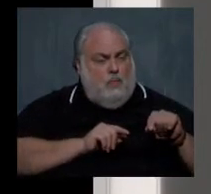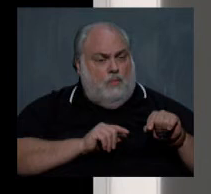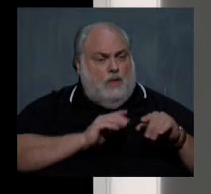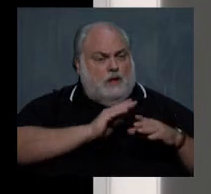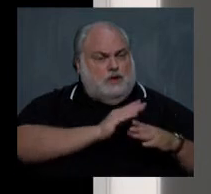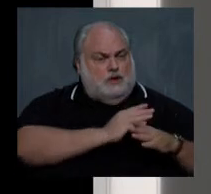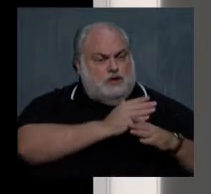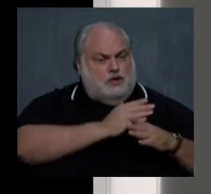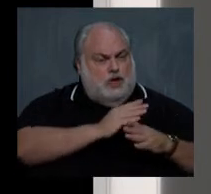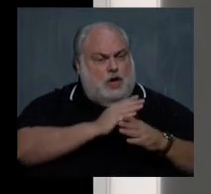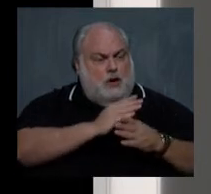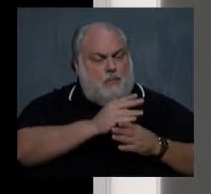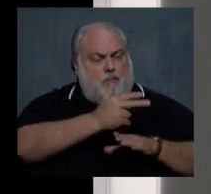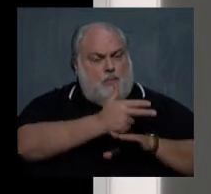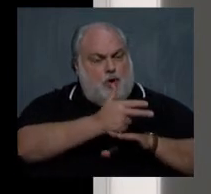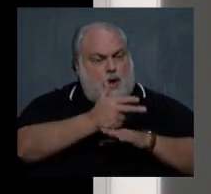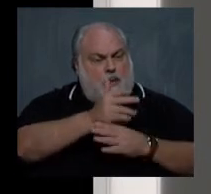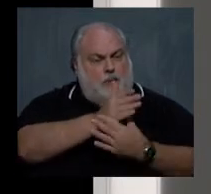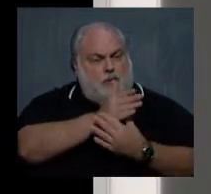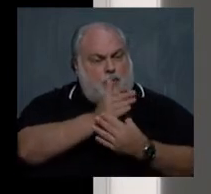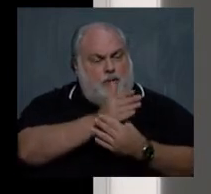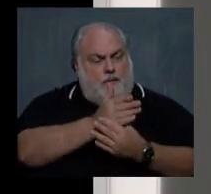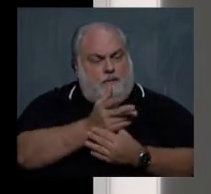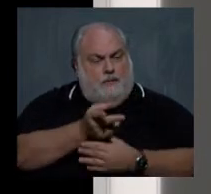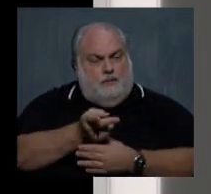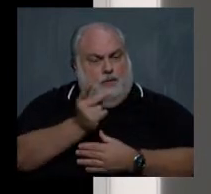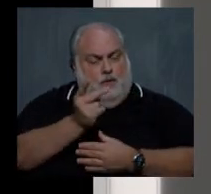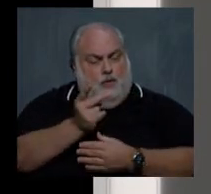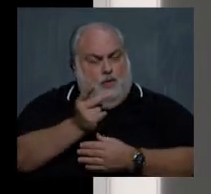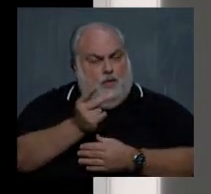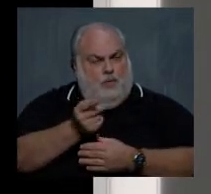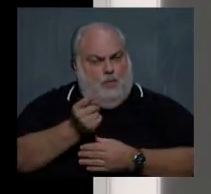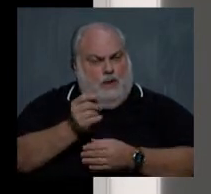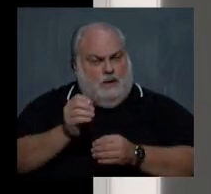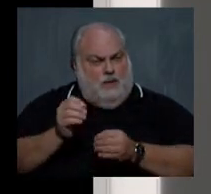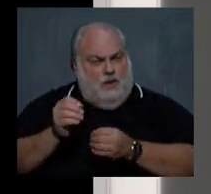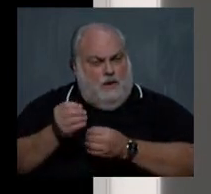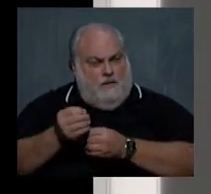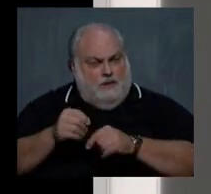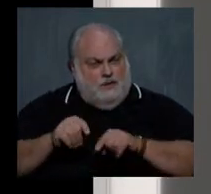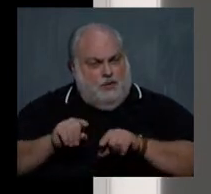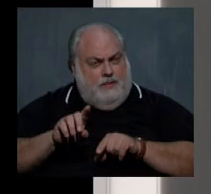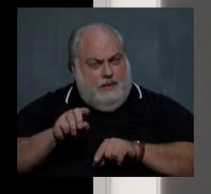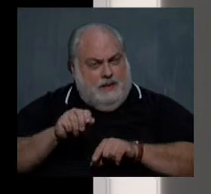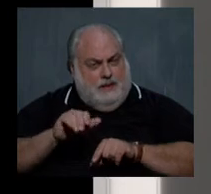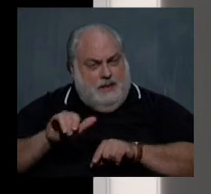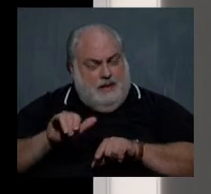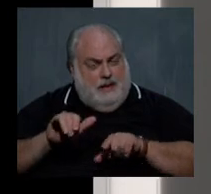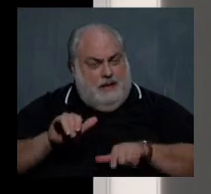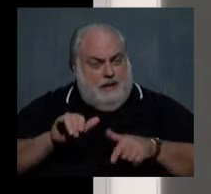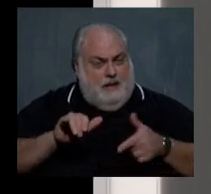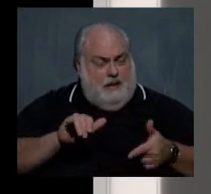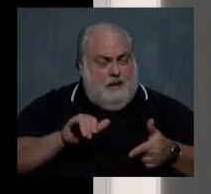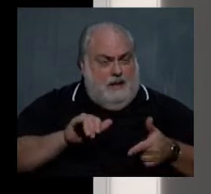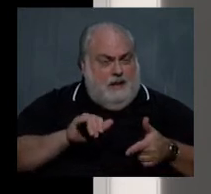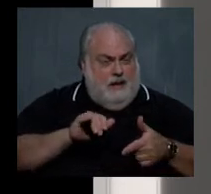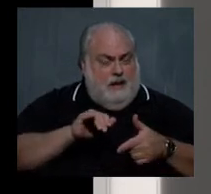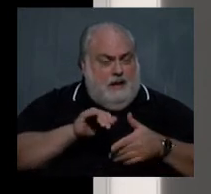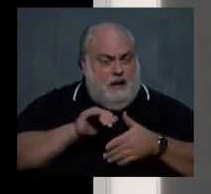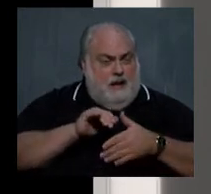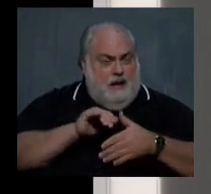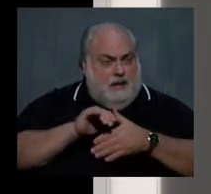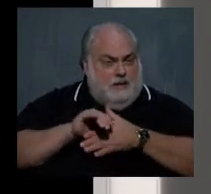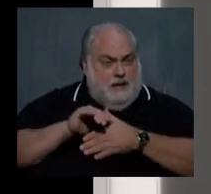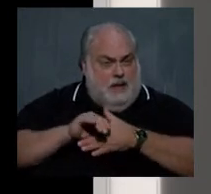share parking between the two. One is primarily, the office is primarily during the day, and then the sorority is